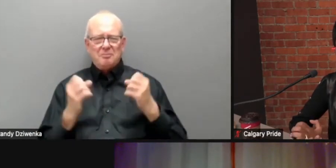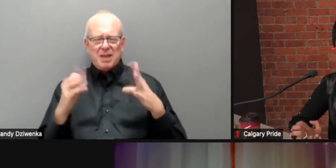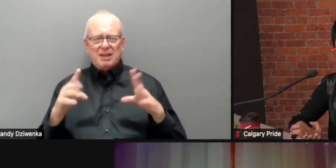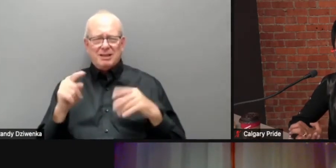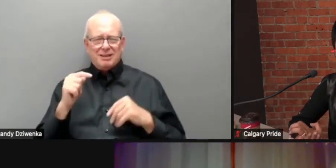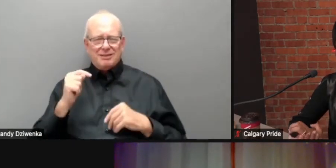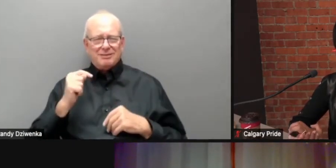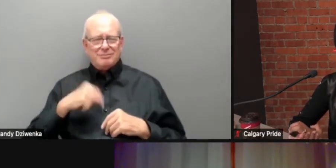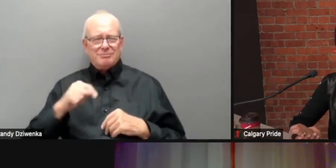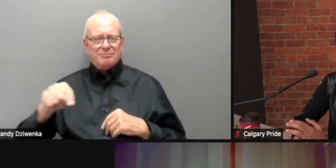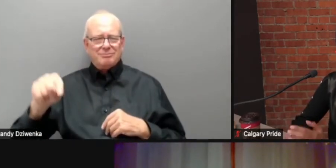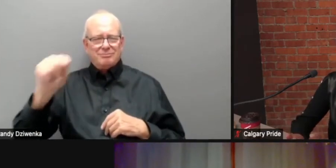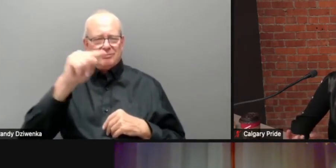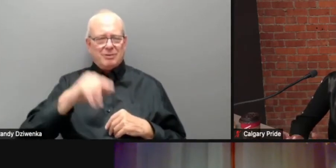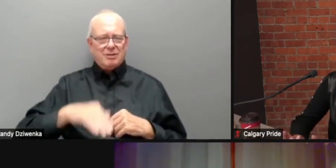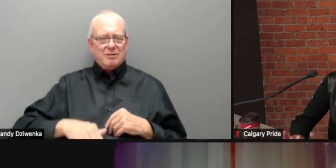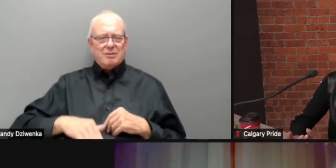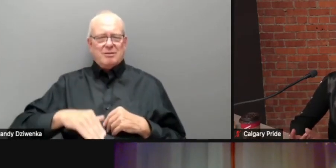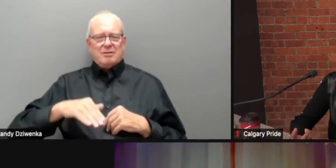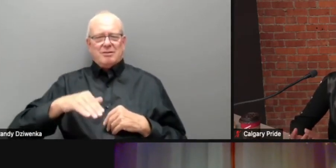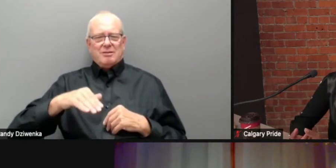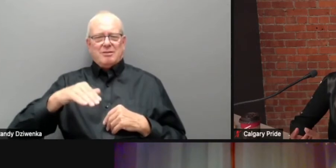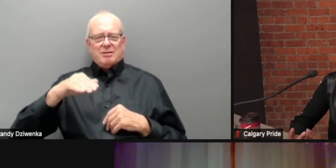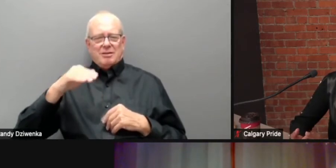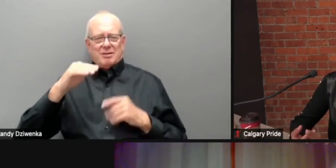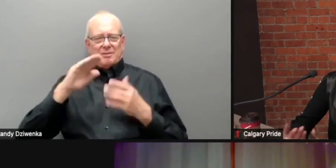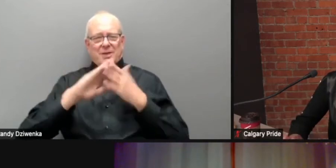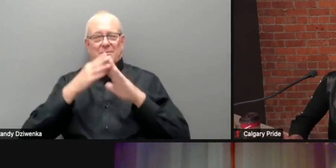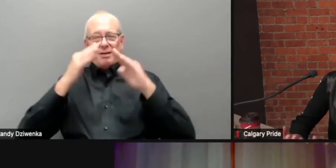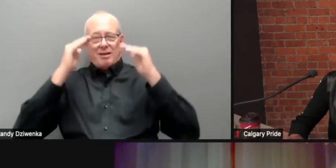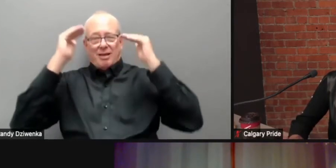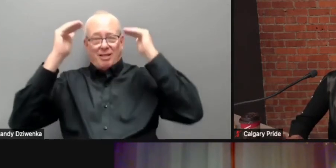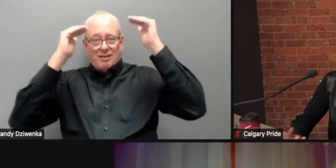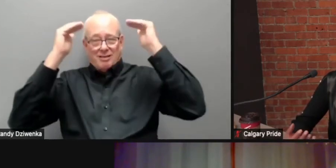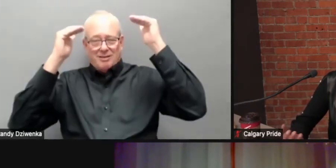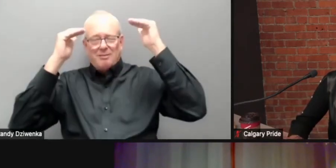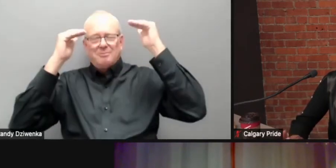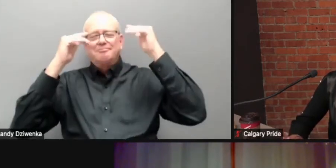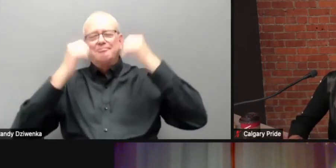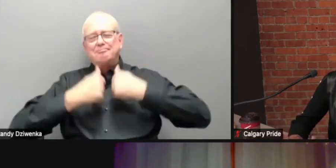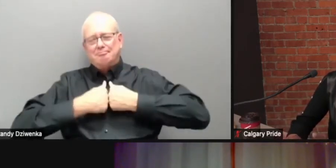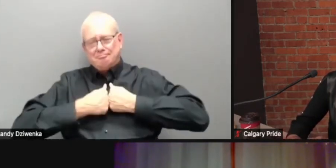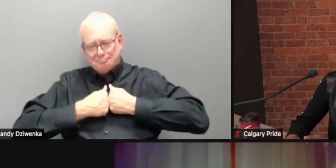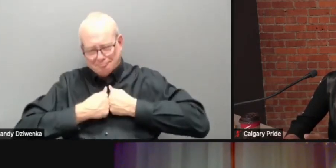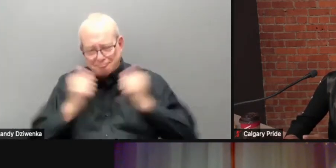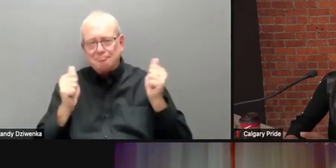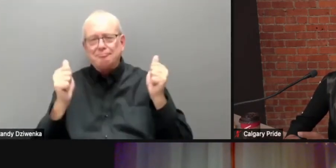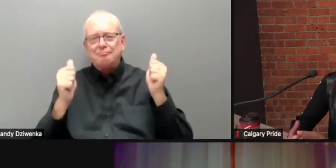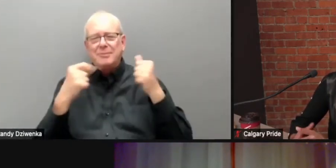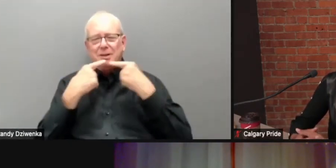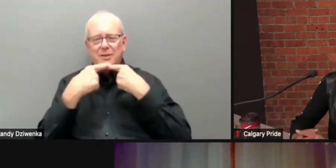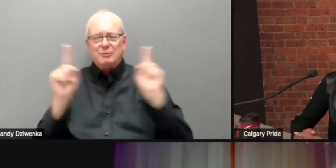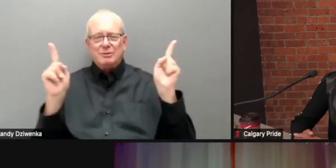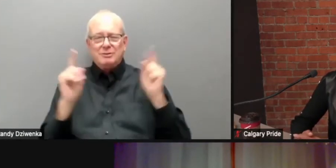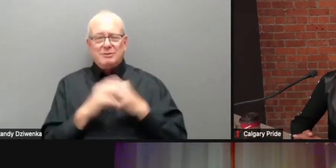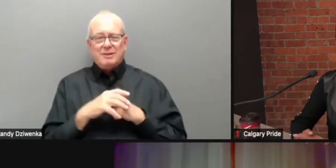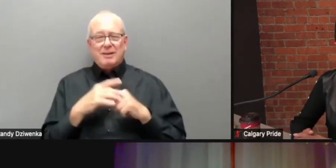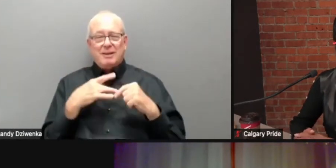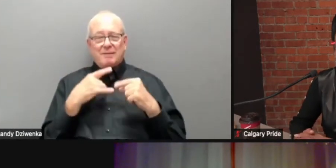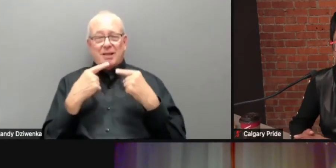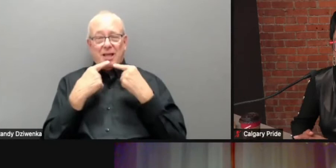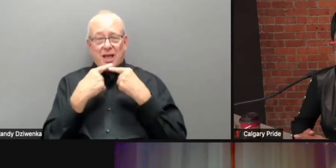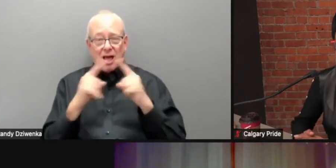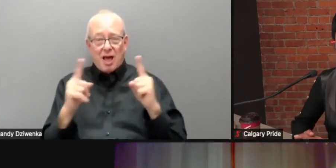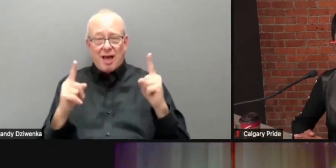playing catch up into some degree. But there's more. Once you come out, it feels like life moves a lot faster as well, because you have